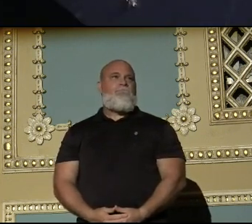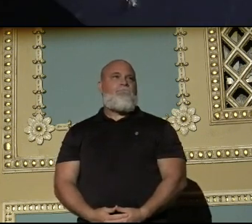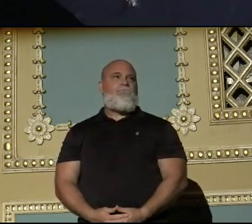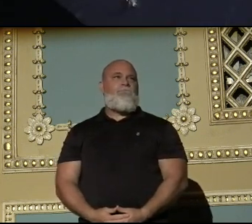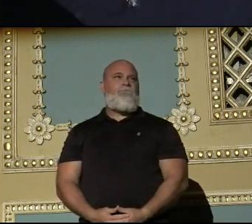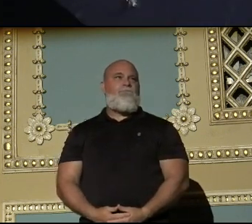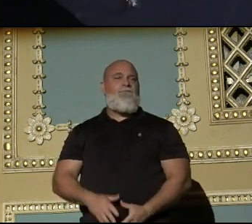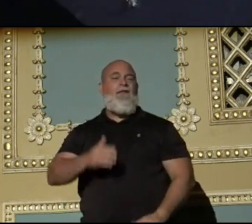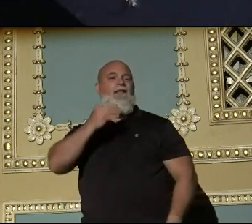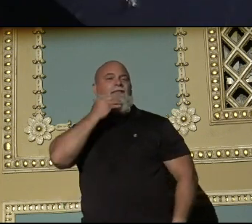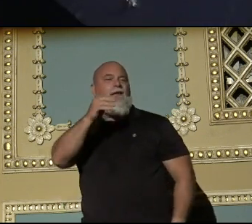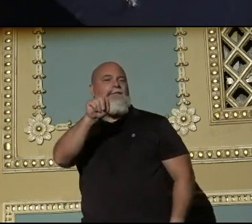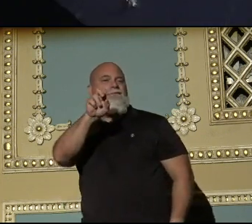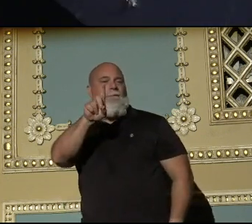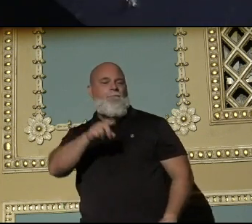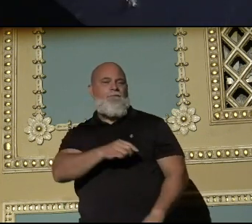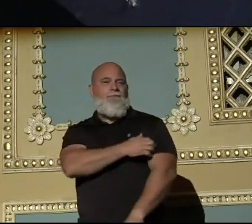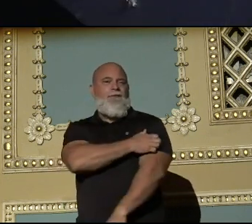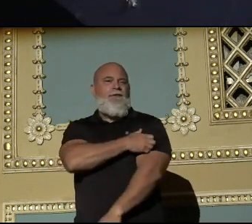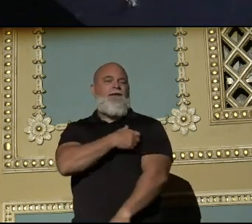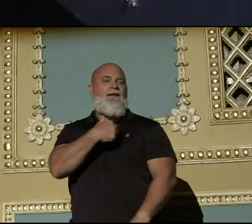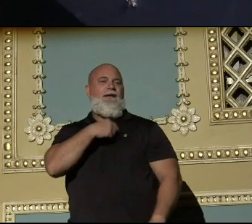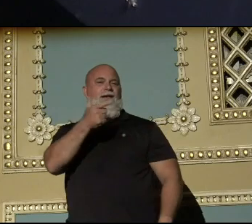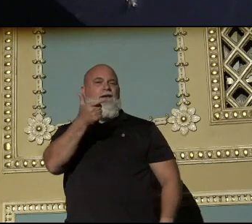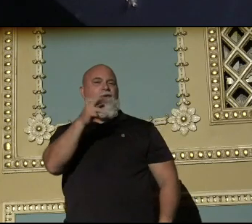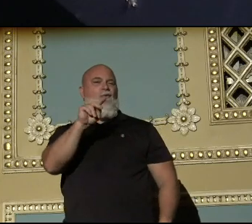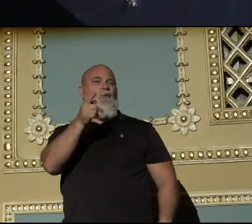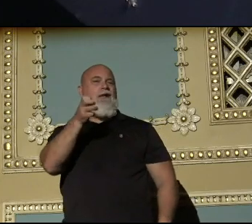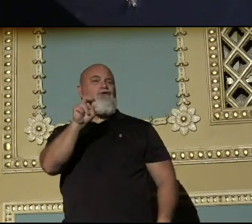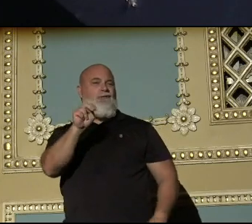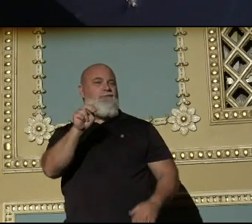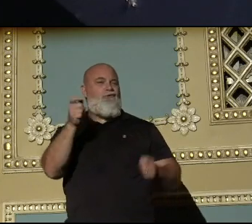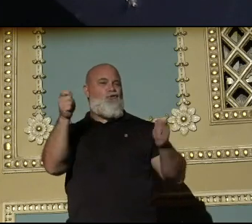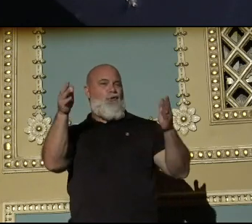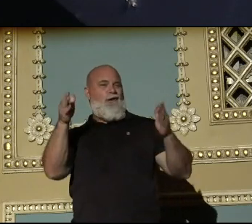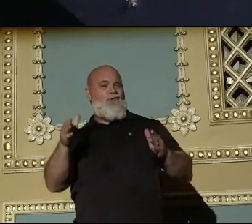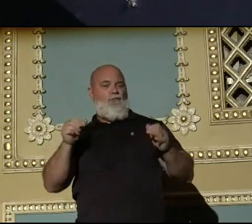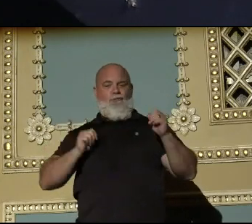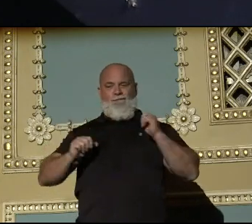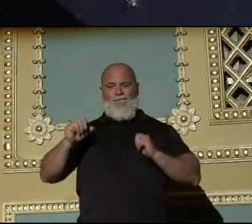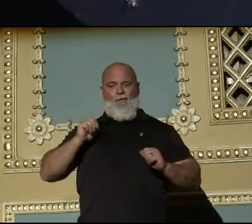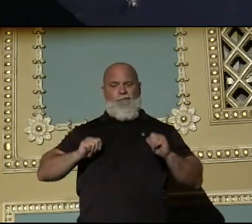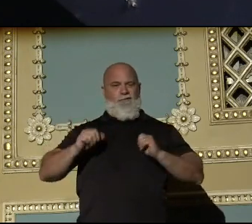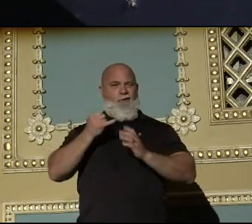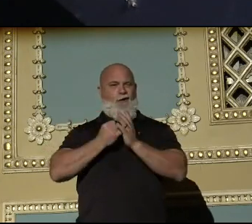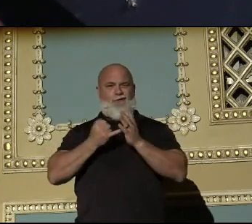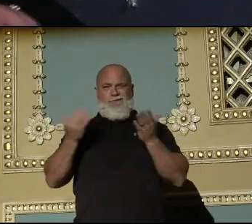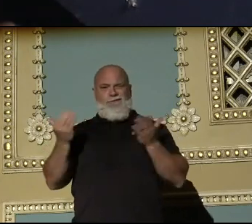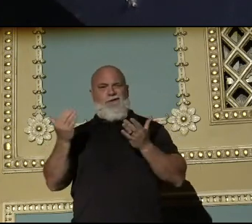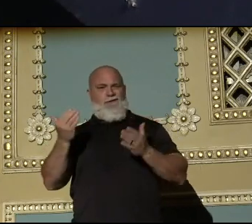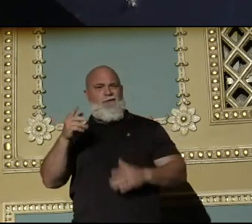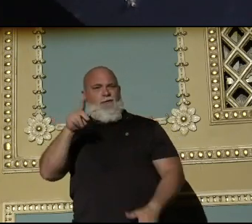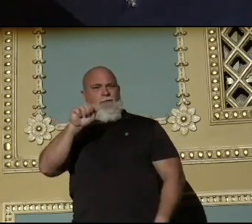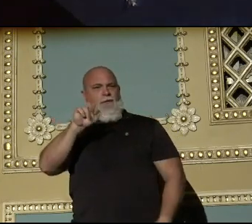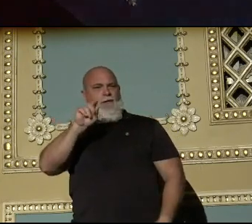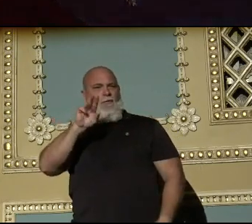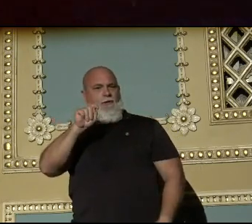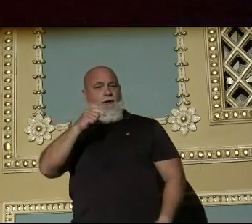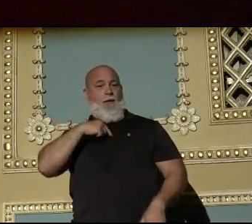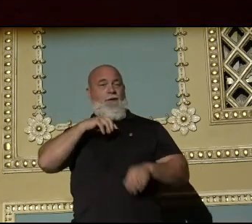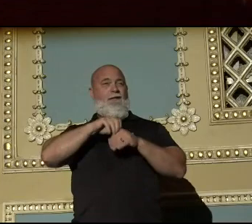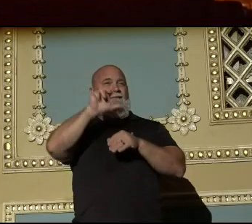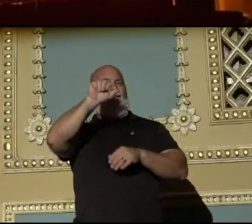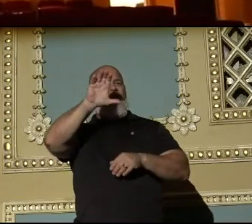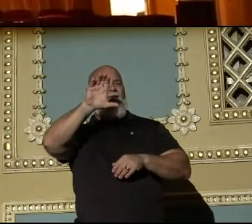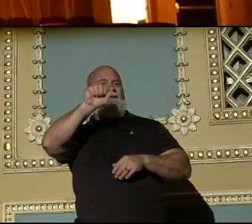Thanks, Ted. Hi, I'm Gretchen Bolka, Director of Performing Arts here at the Paramount. I'm up here in the catwalk, about 44